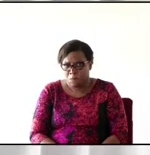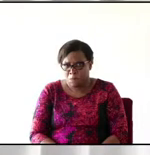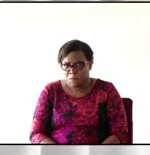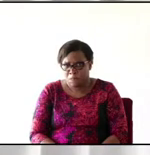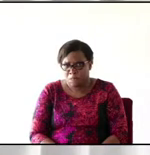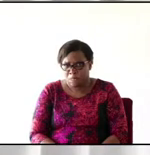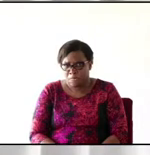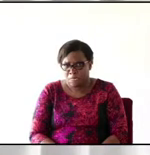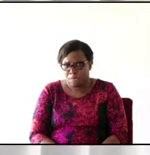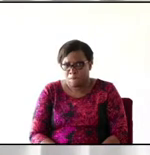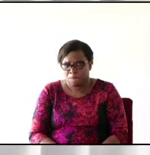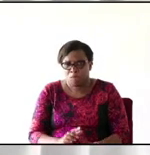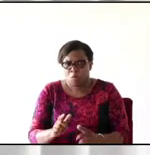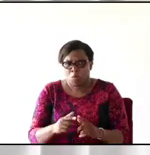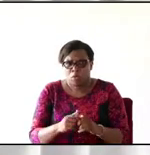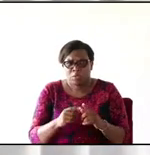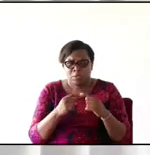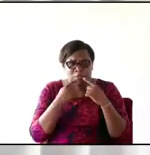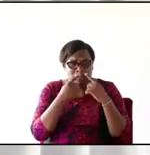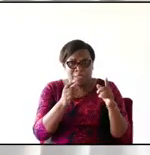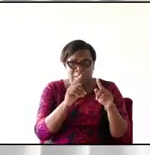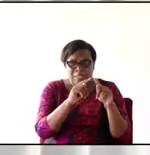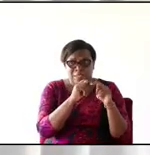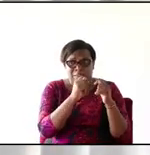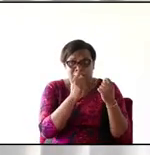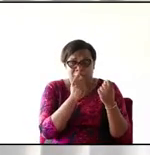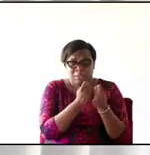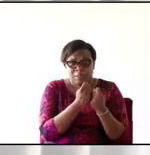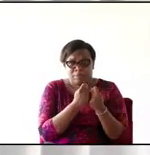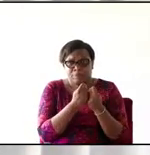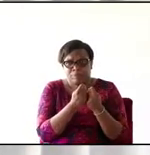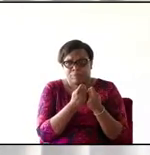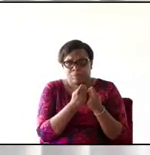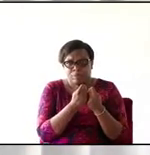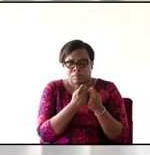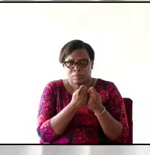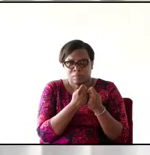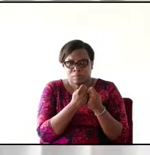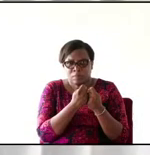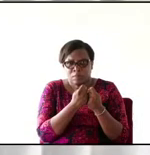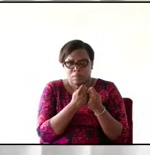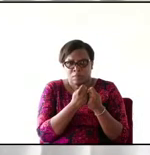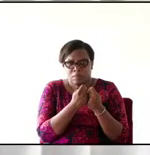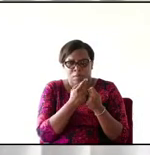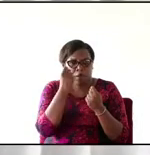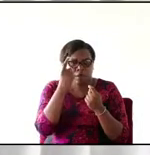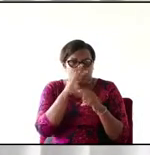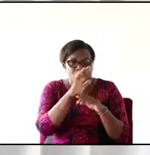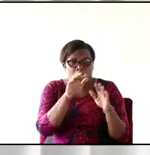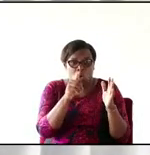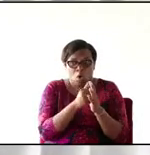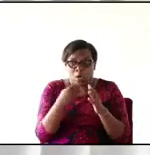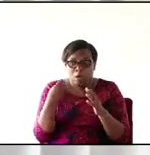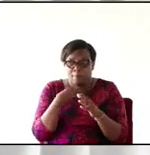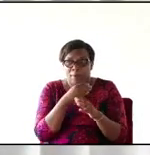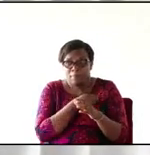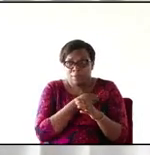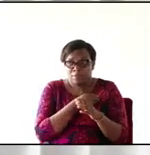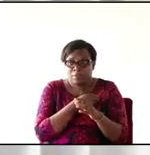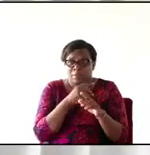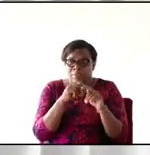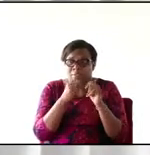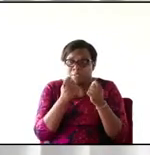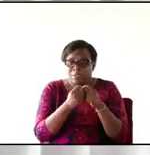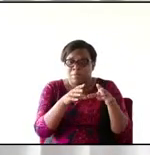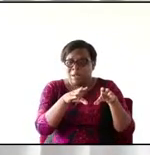his team, he discovered that all the members of the team had given their lives